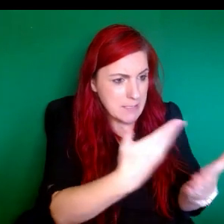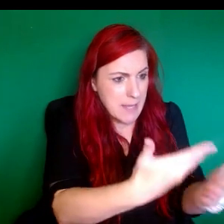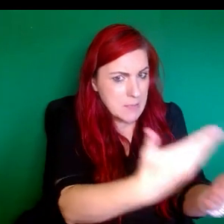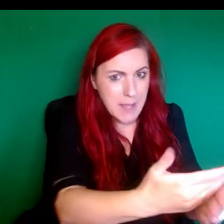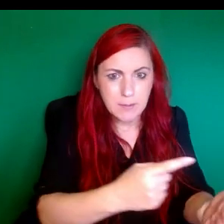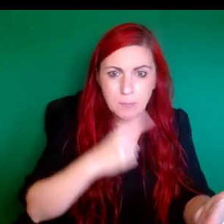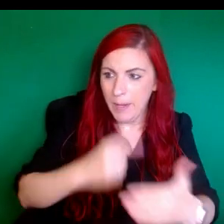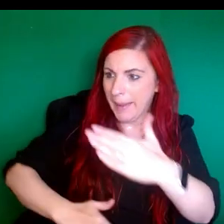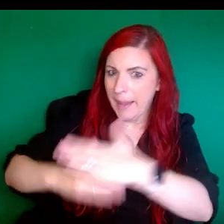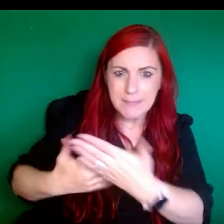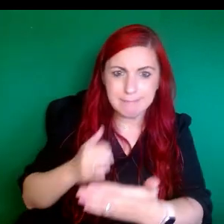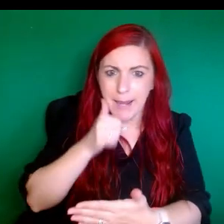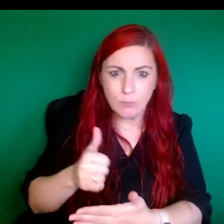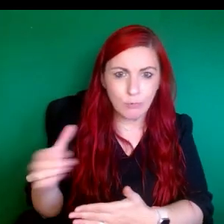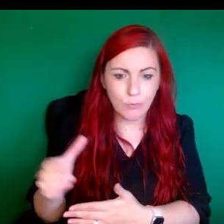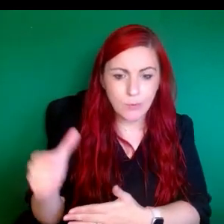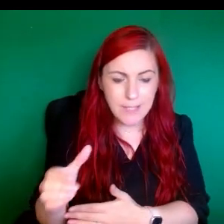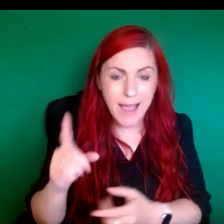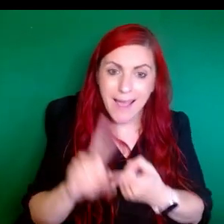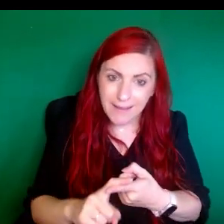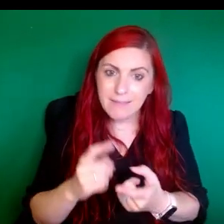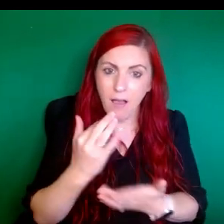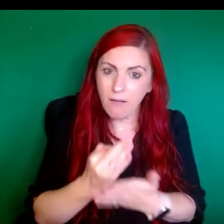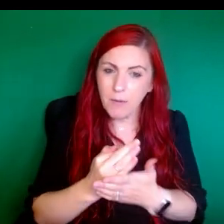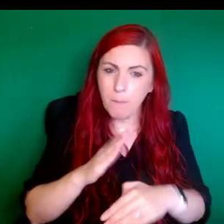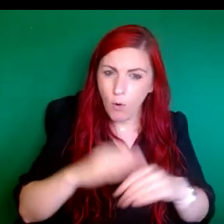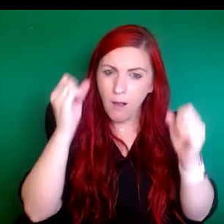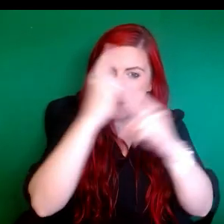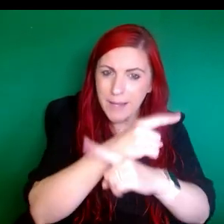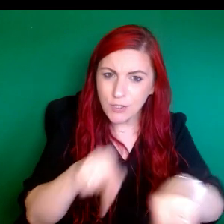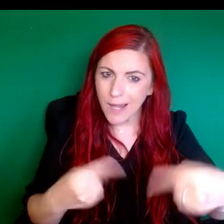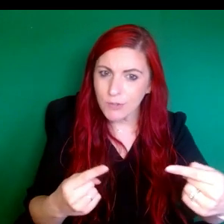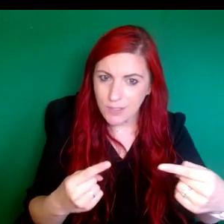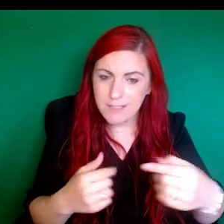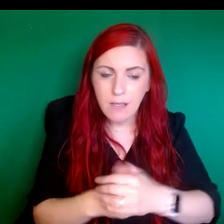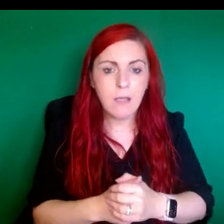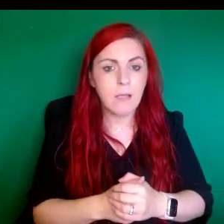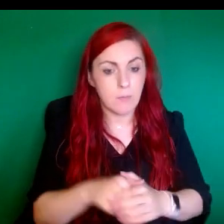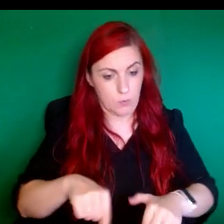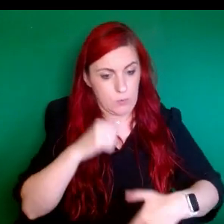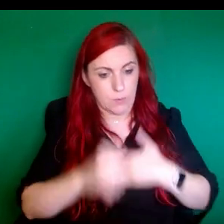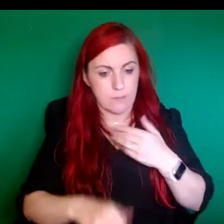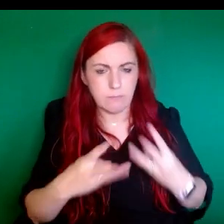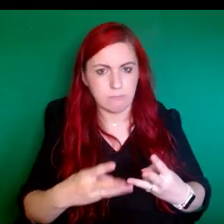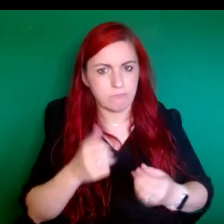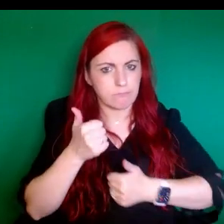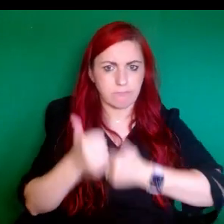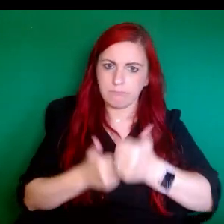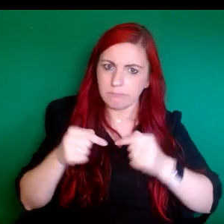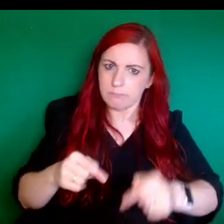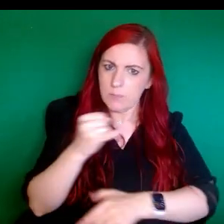complex challenges in their lives. But today I want to acknowledge what we as an organisation have achieved despite these